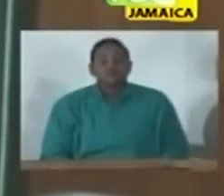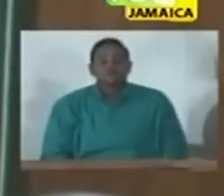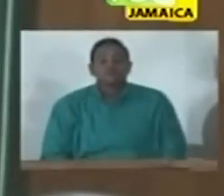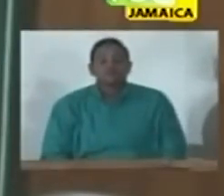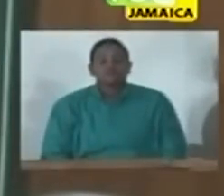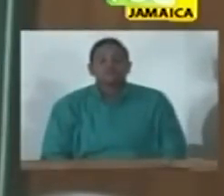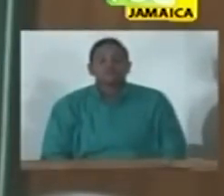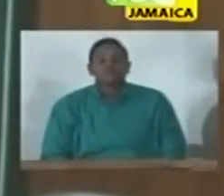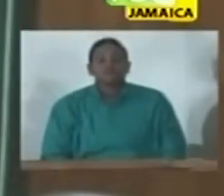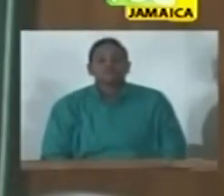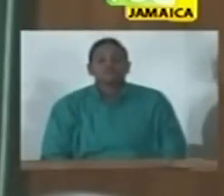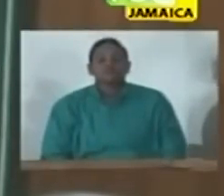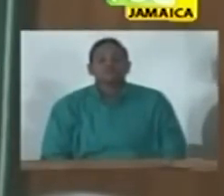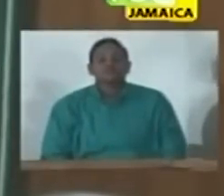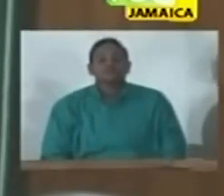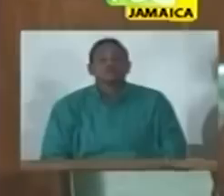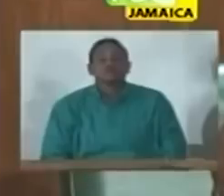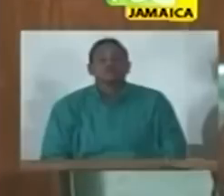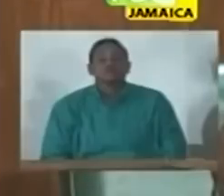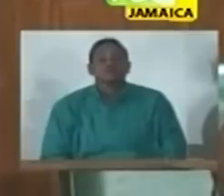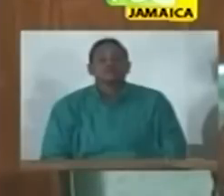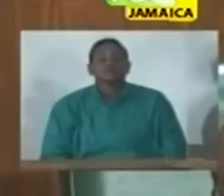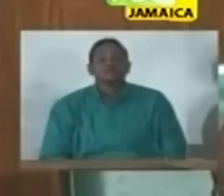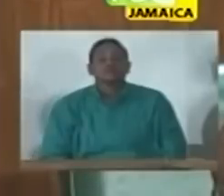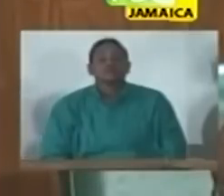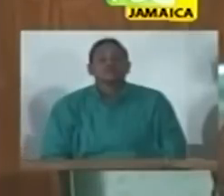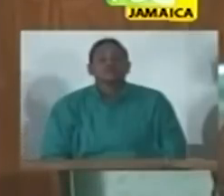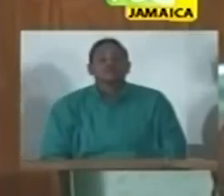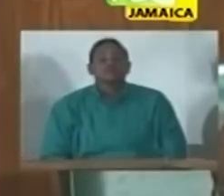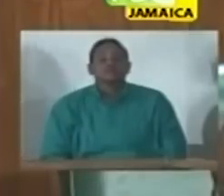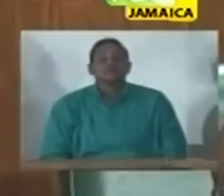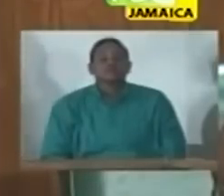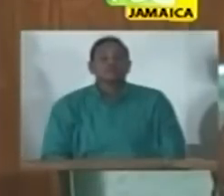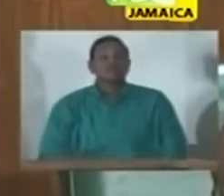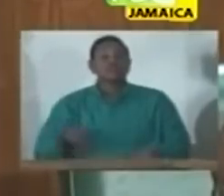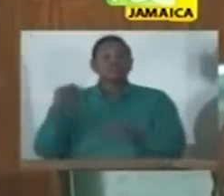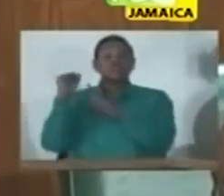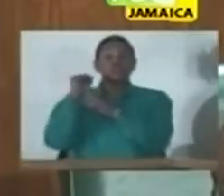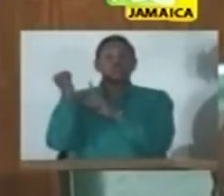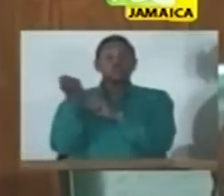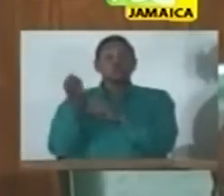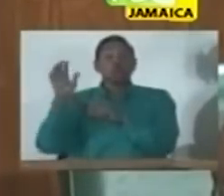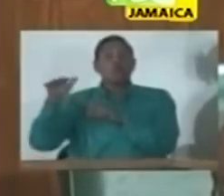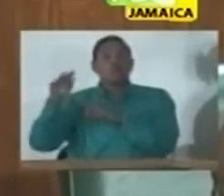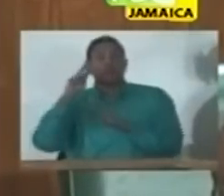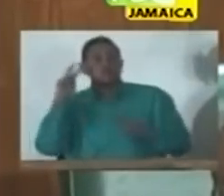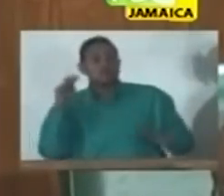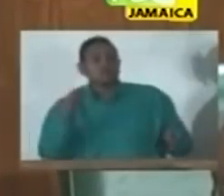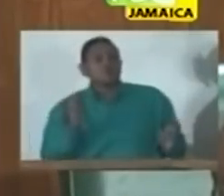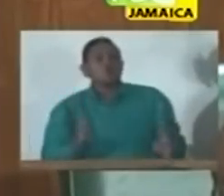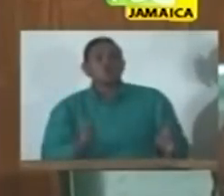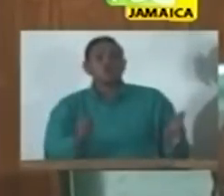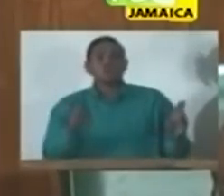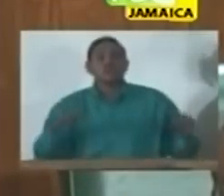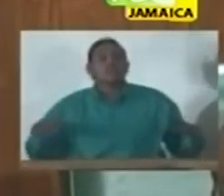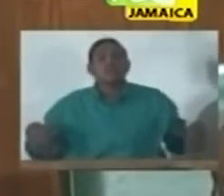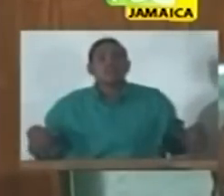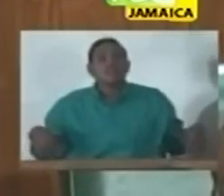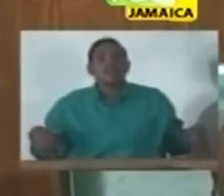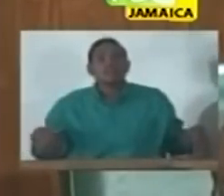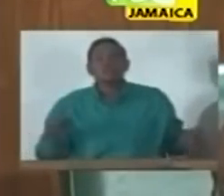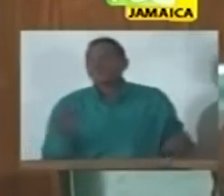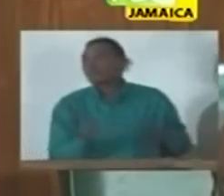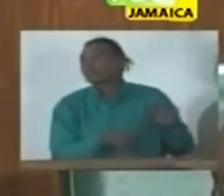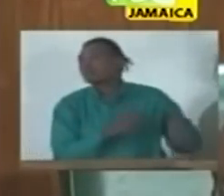the situation has not been treated with the urgency that it